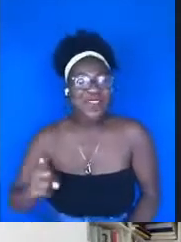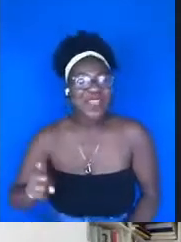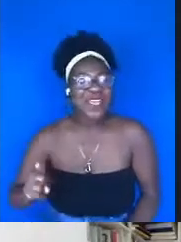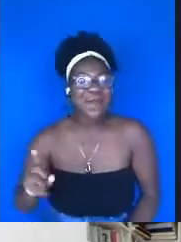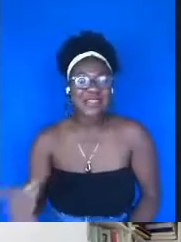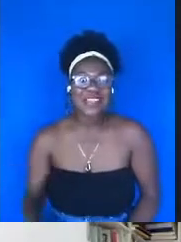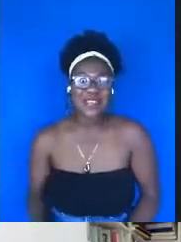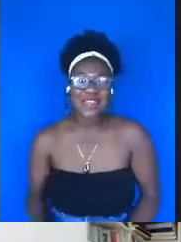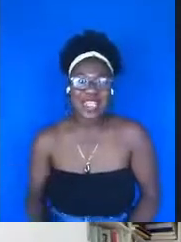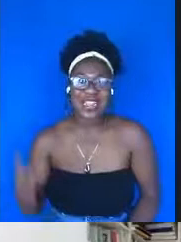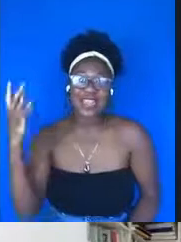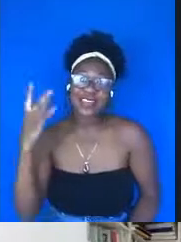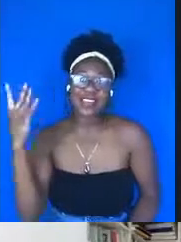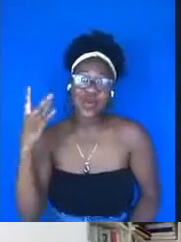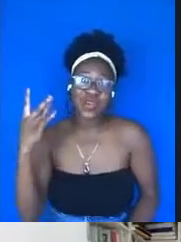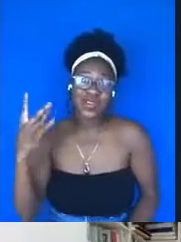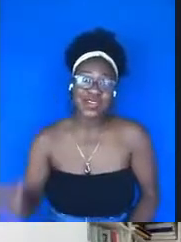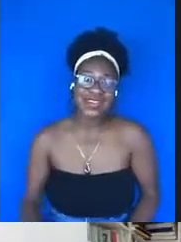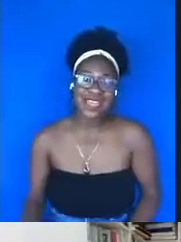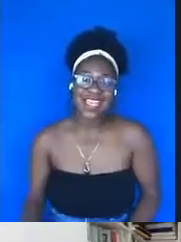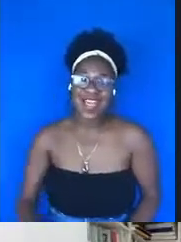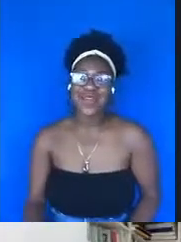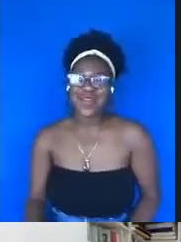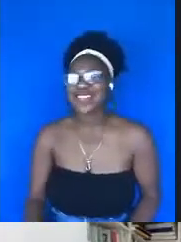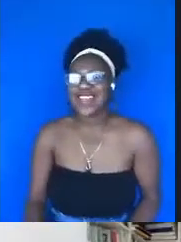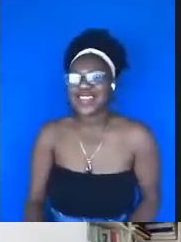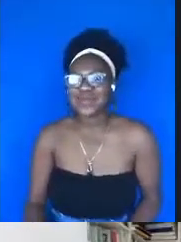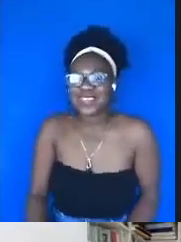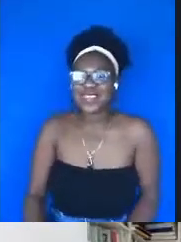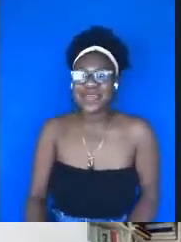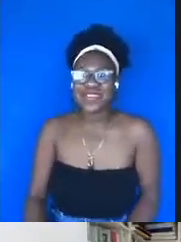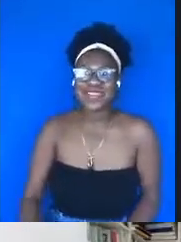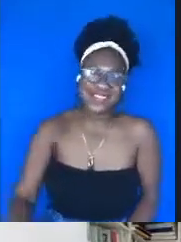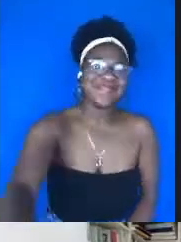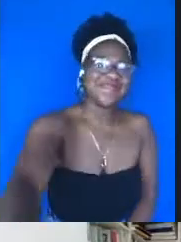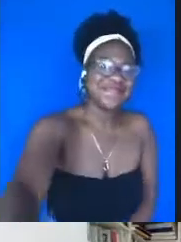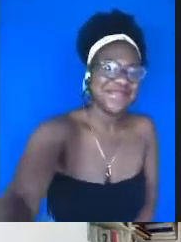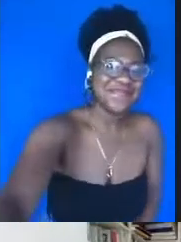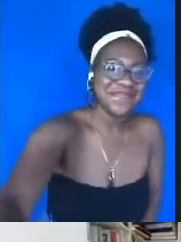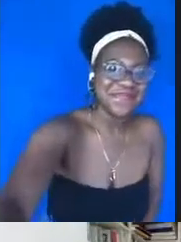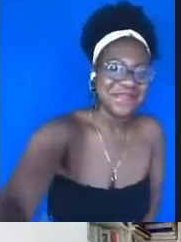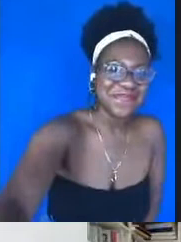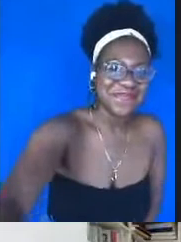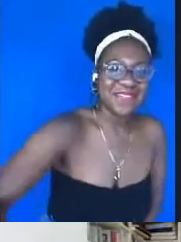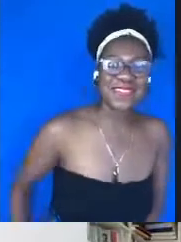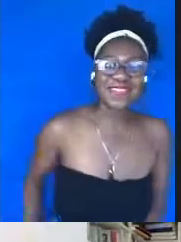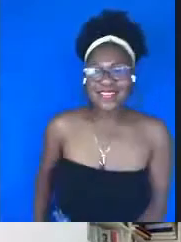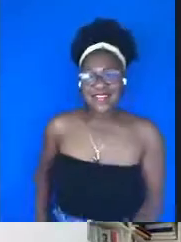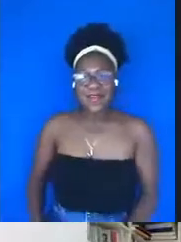2, Menteith, and Young Seaward. And I'm very excited to be in this space.